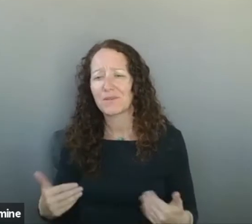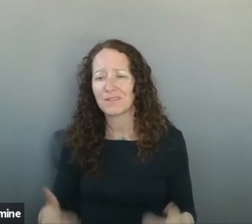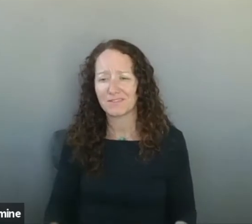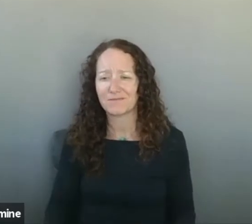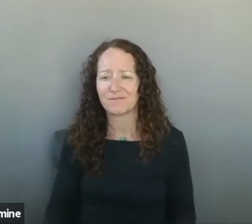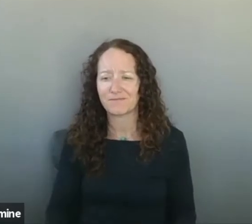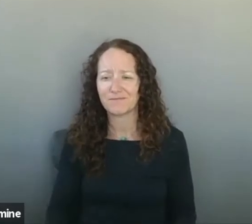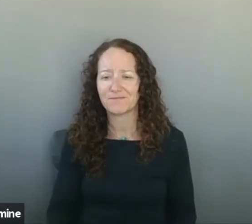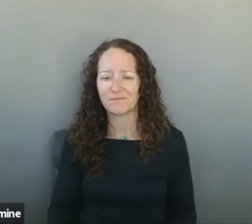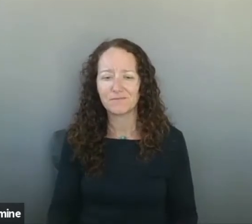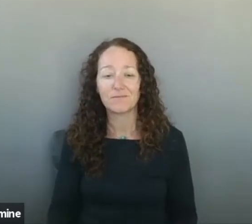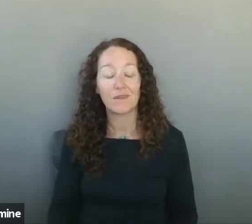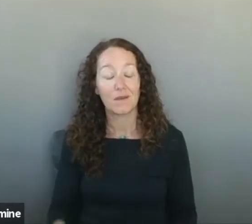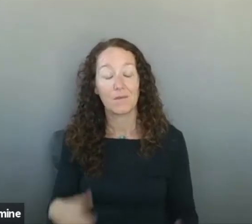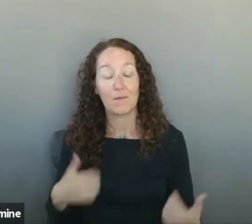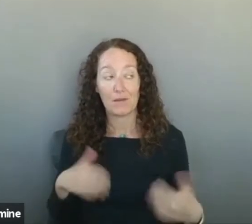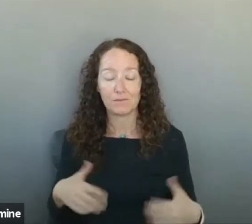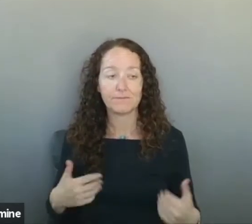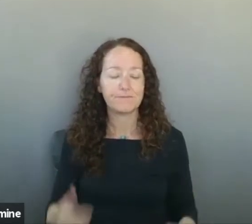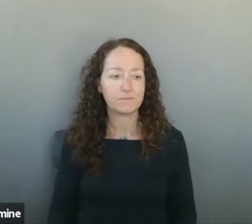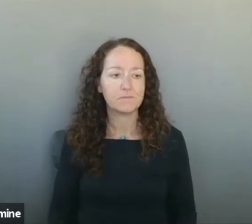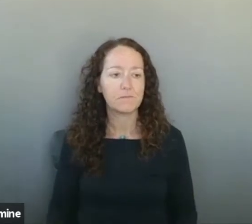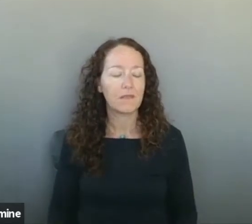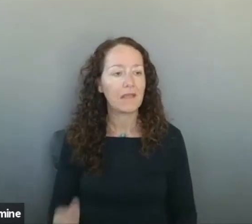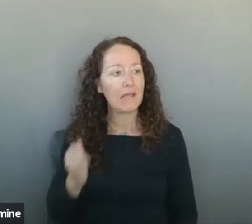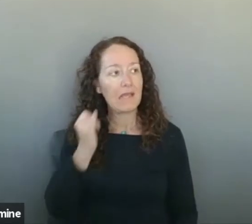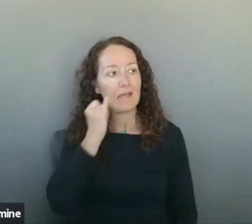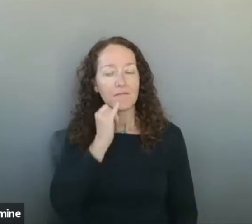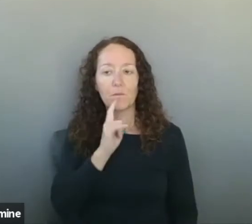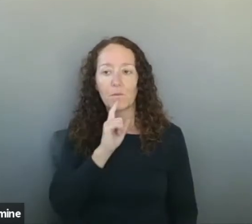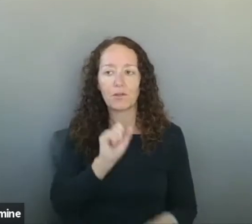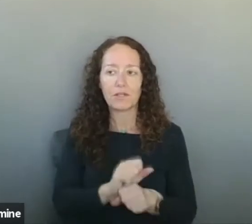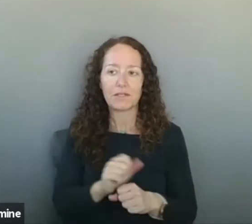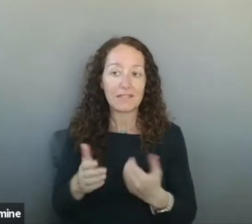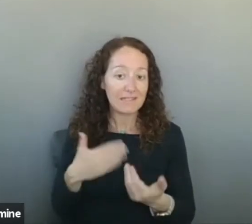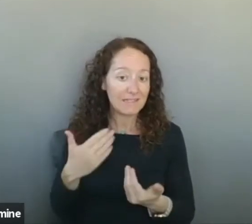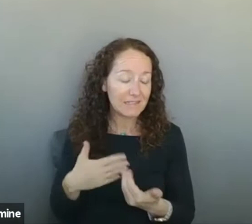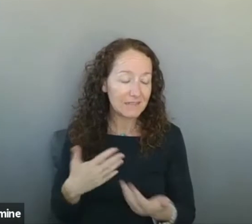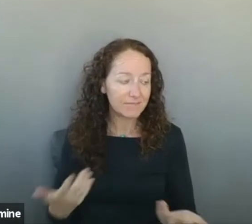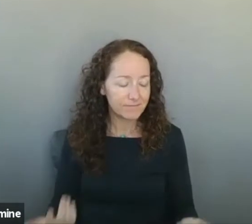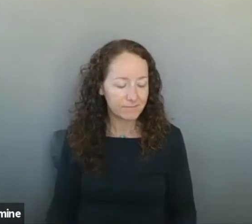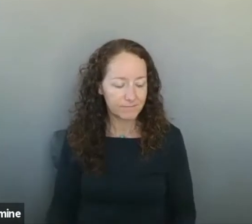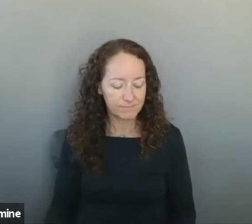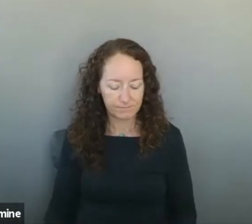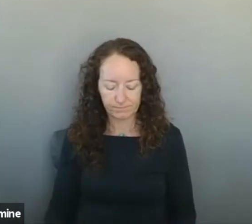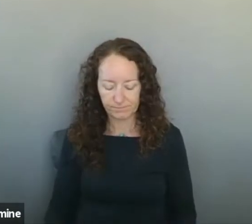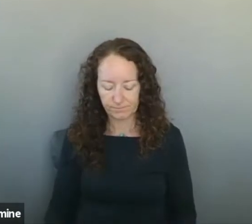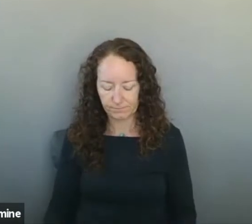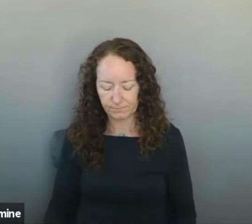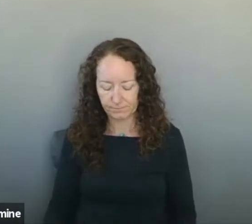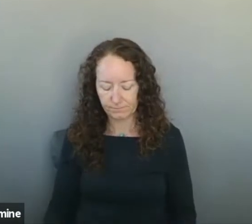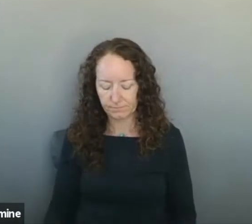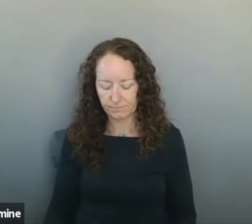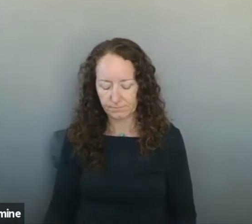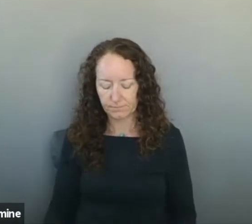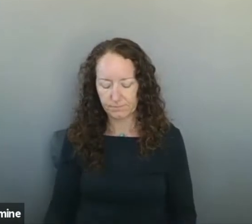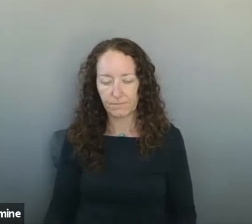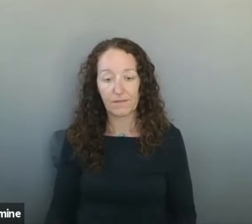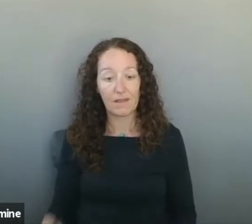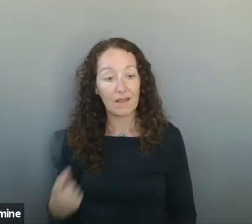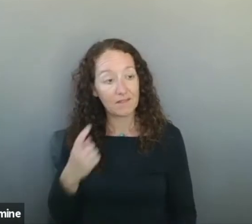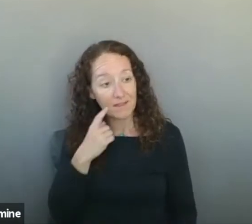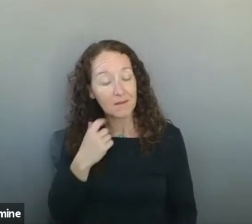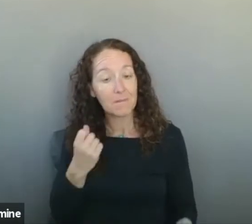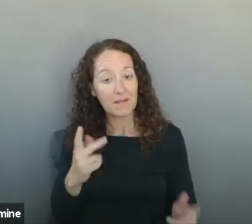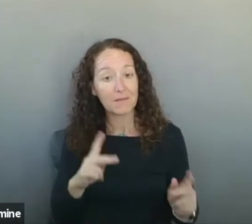So if it were that easy, I think a lot of folk would be doing